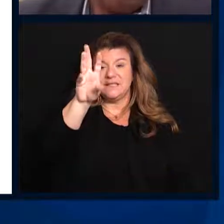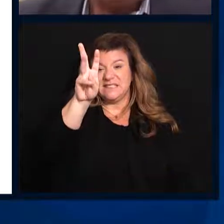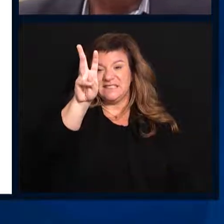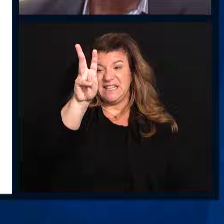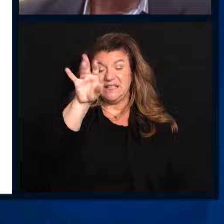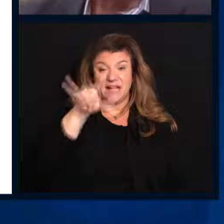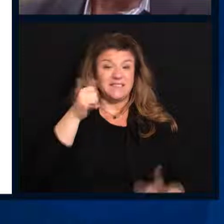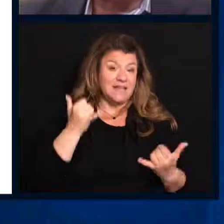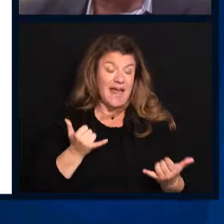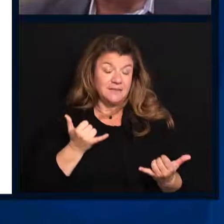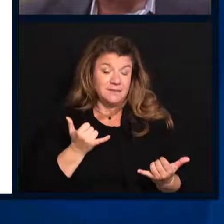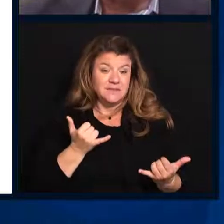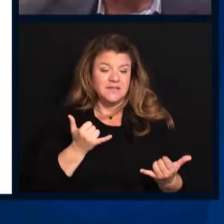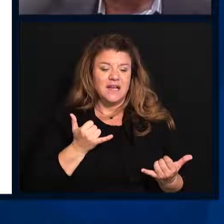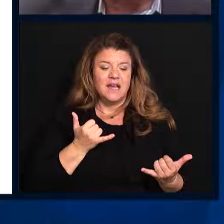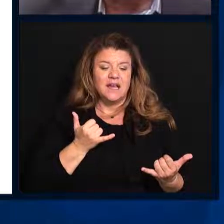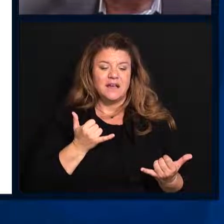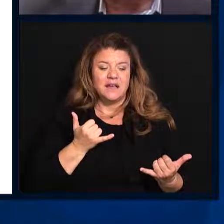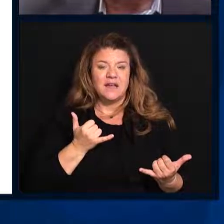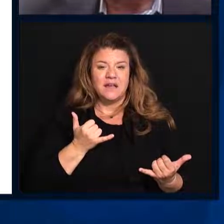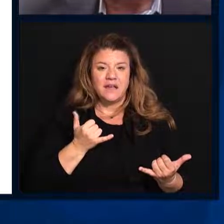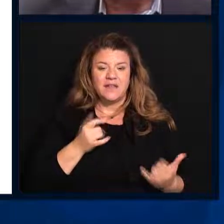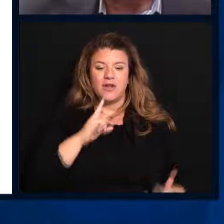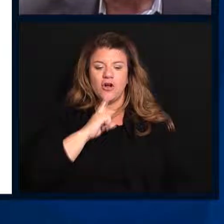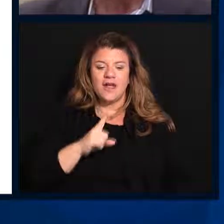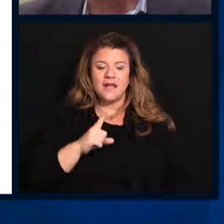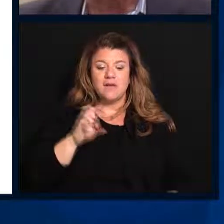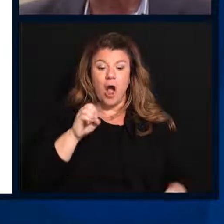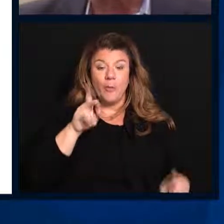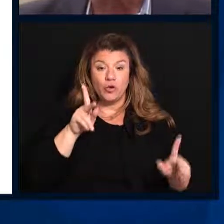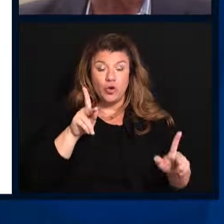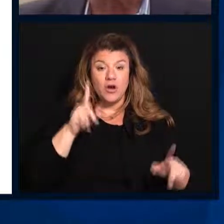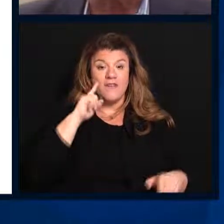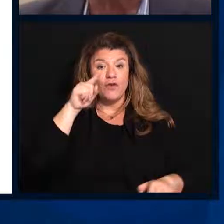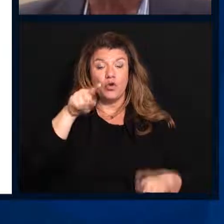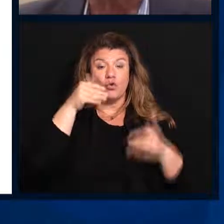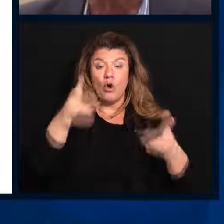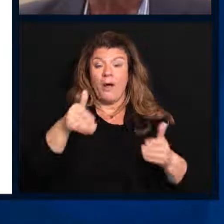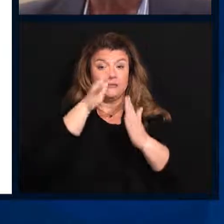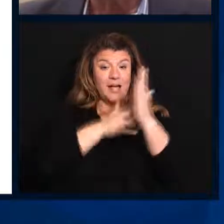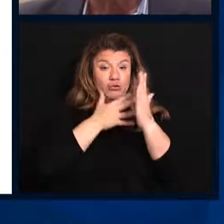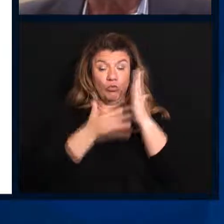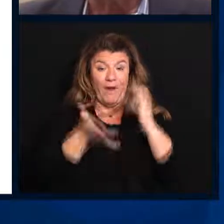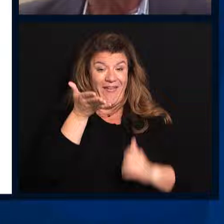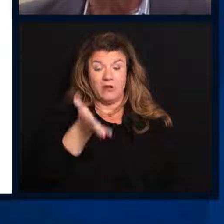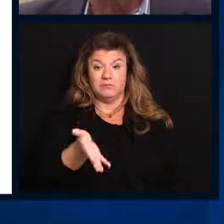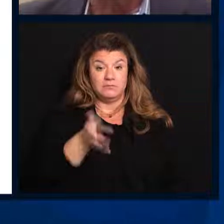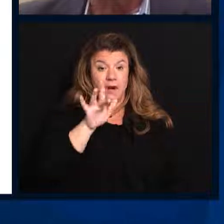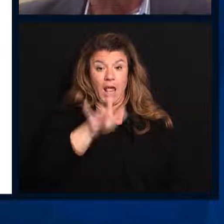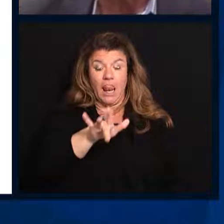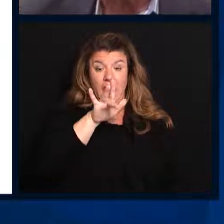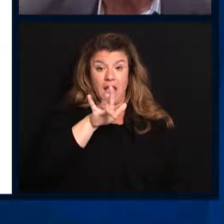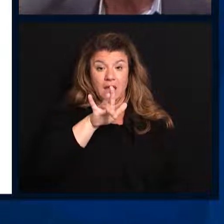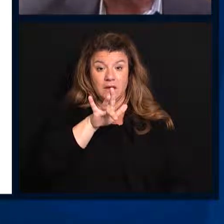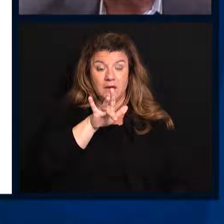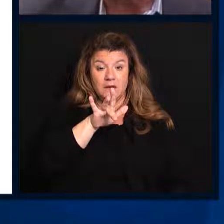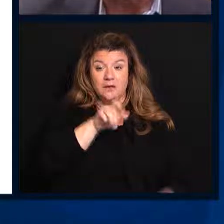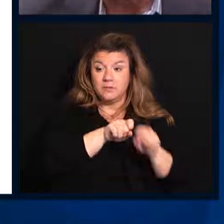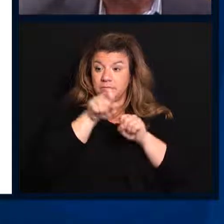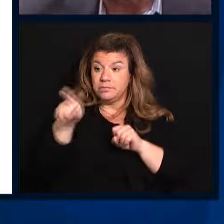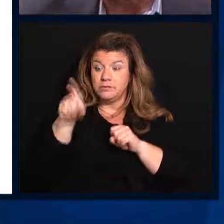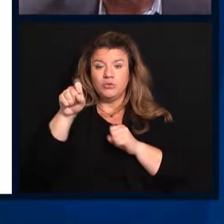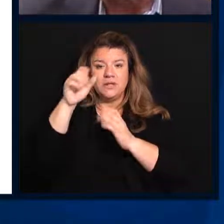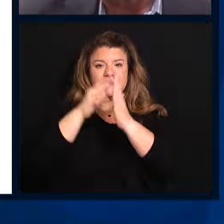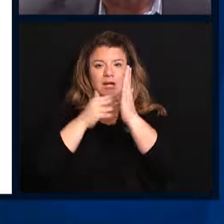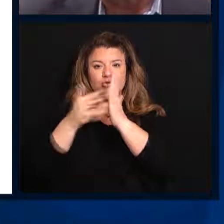is today. And then there is an opportunity for you to schedule directly with the vaccination